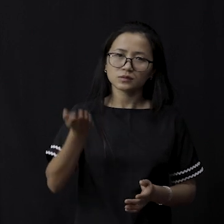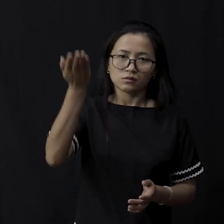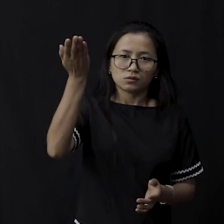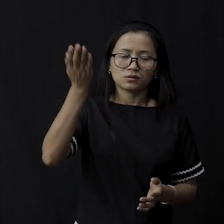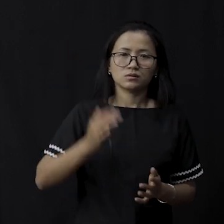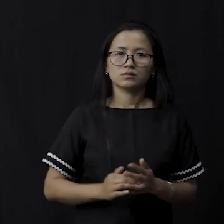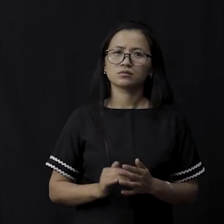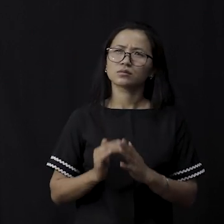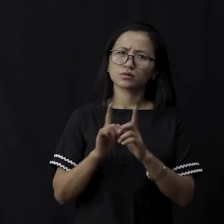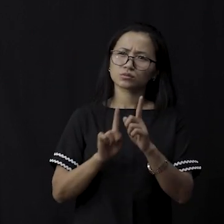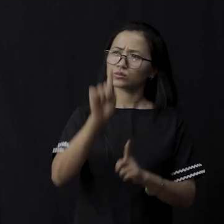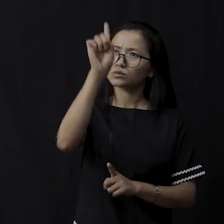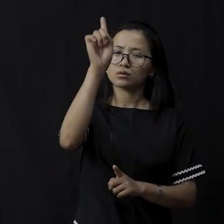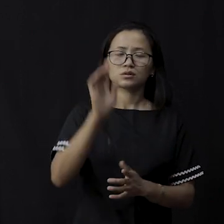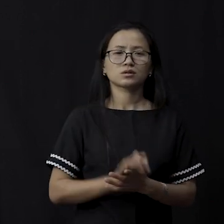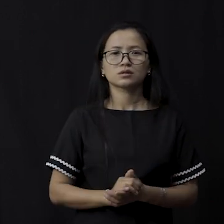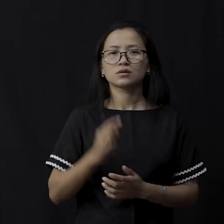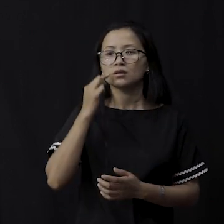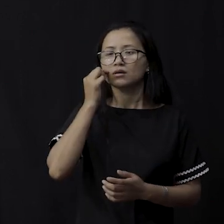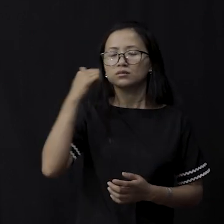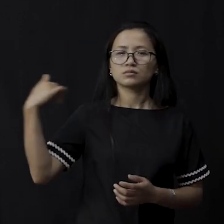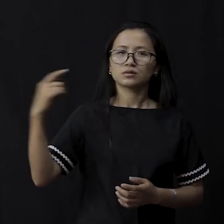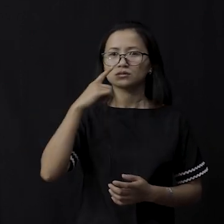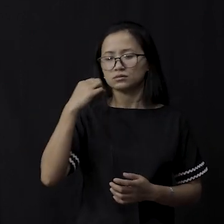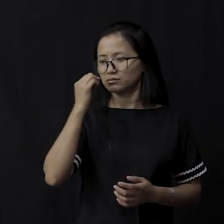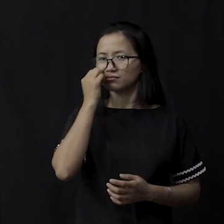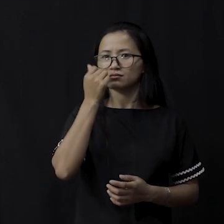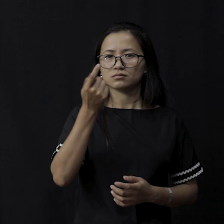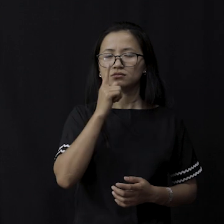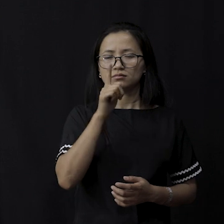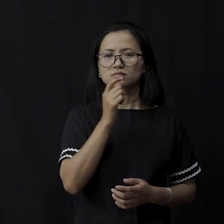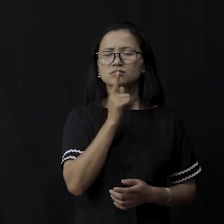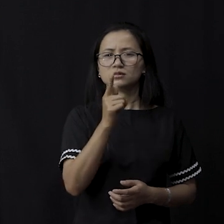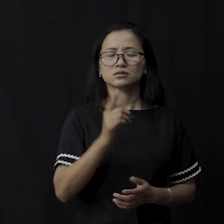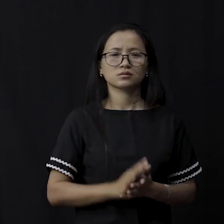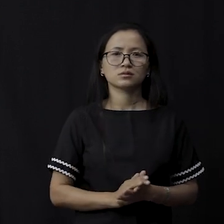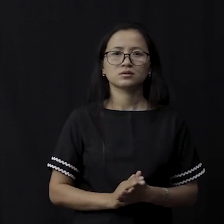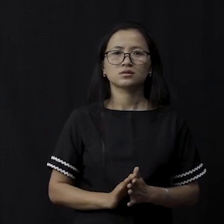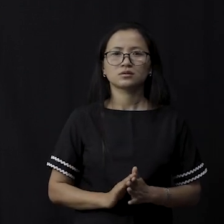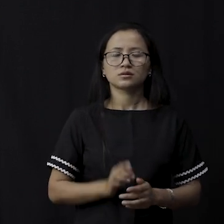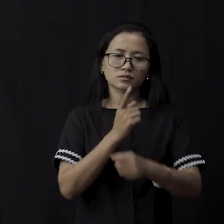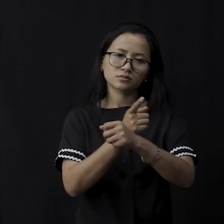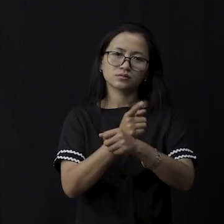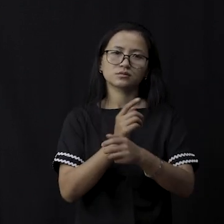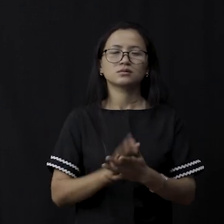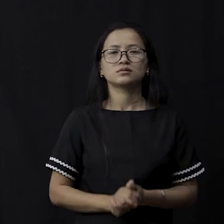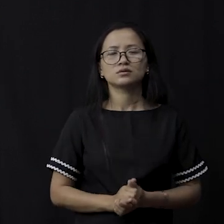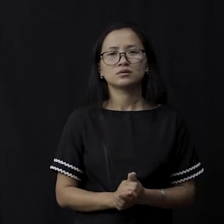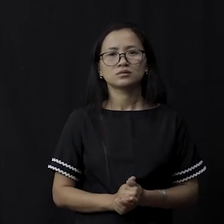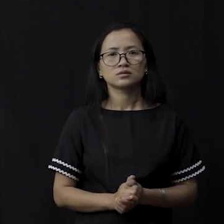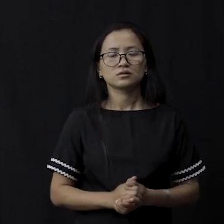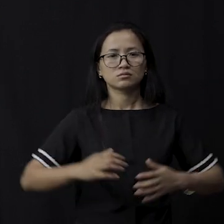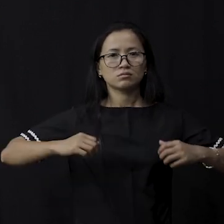if you want to be tall like your brothers, if you want to be tall like your parents, your uncle, Then, or your teachers, like your